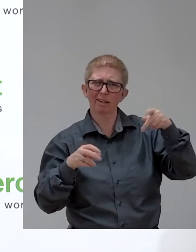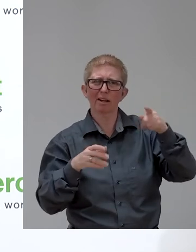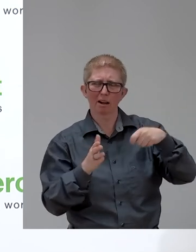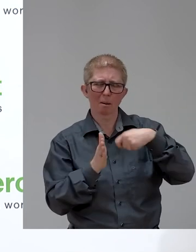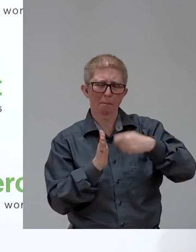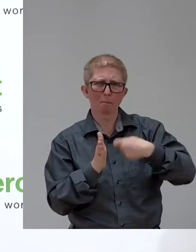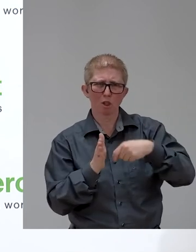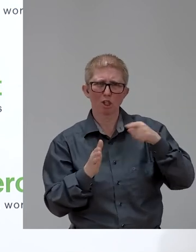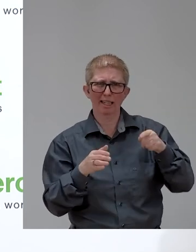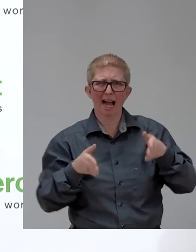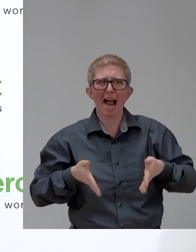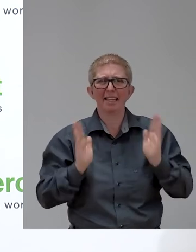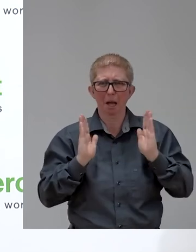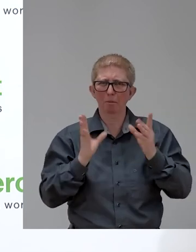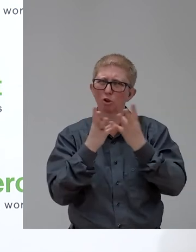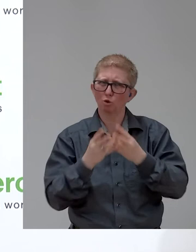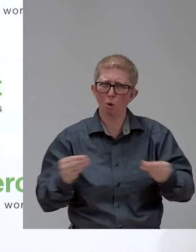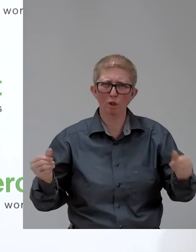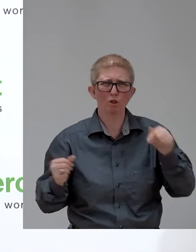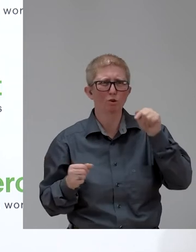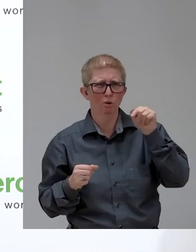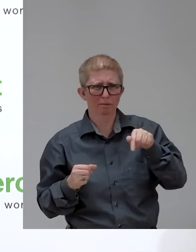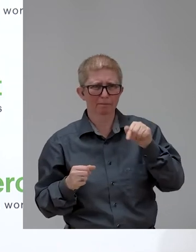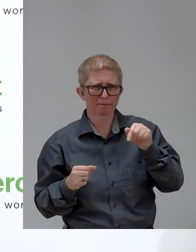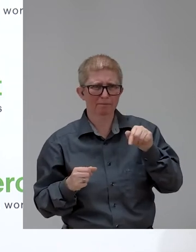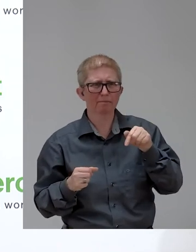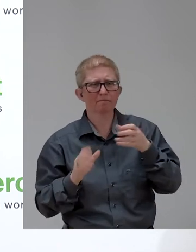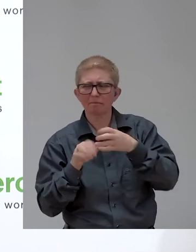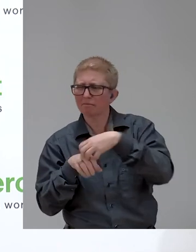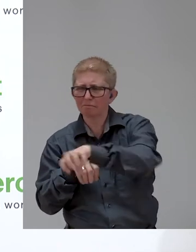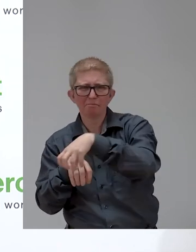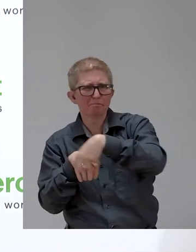just explained to us that this was officially announced a couple of days ago.